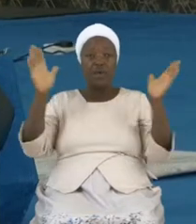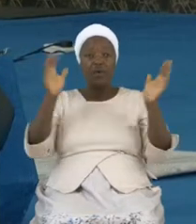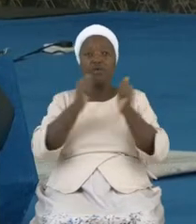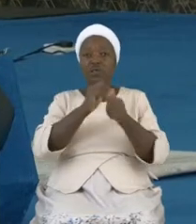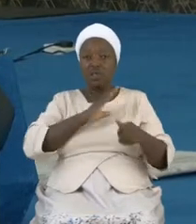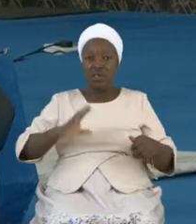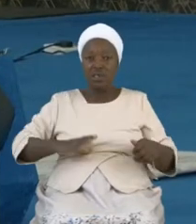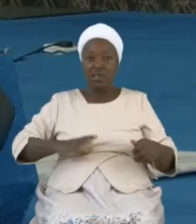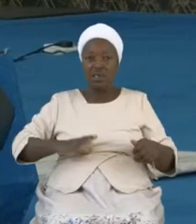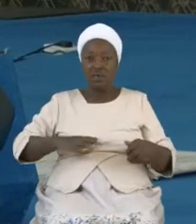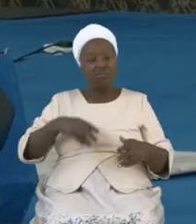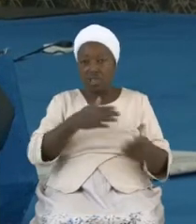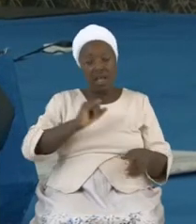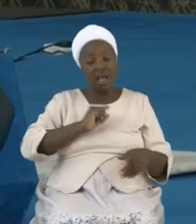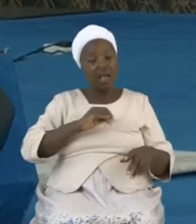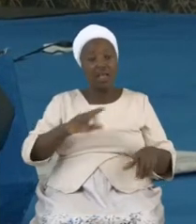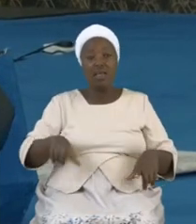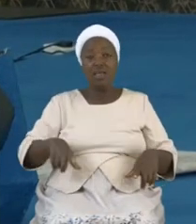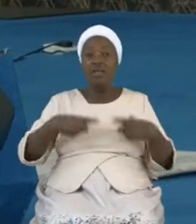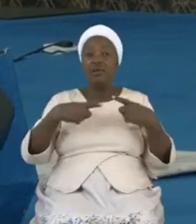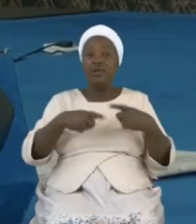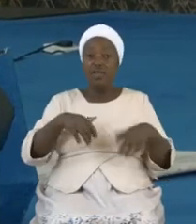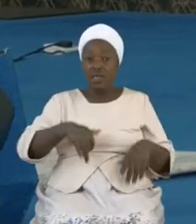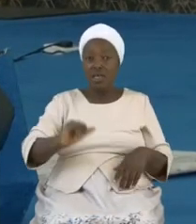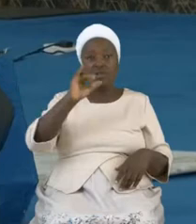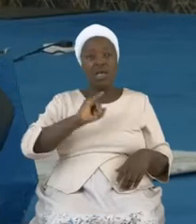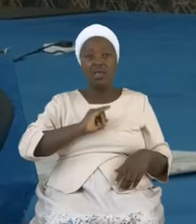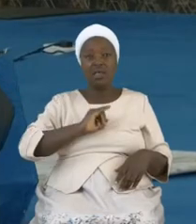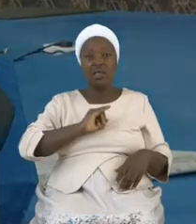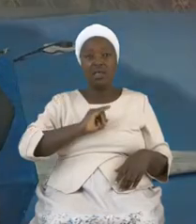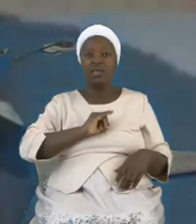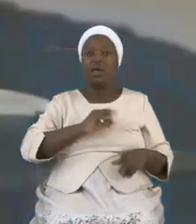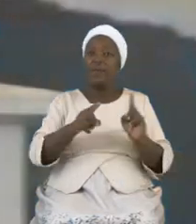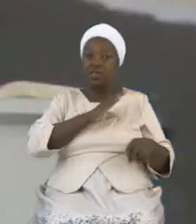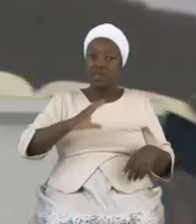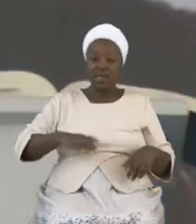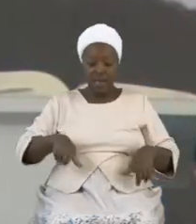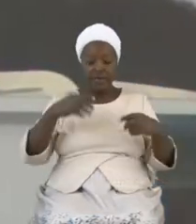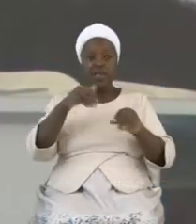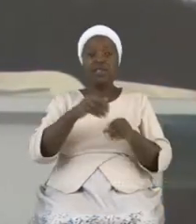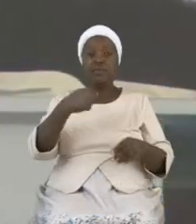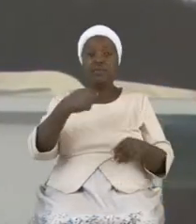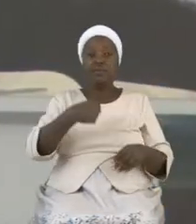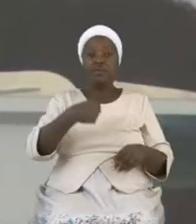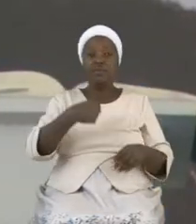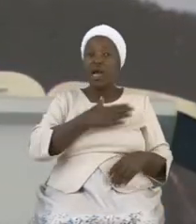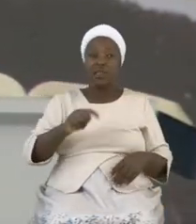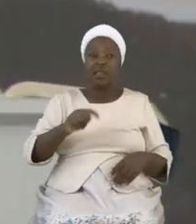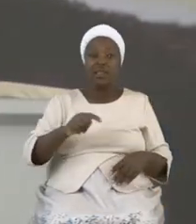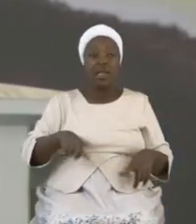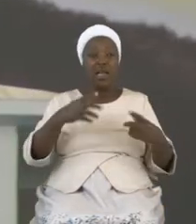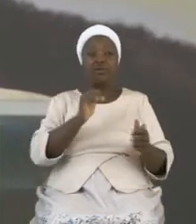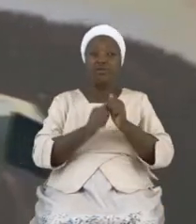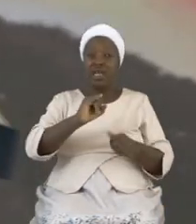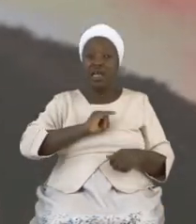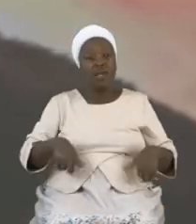I, but Christ liveth in me. And the life which I now live in the flesh, I live